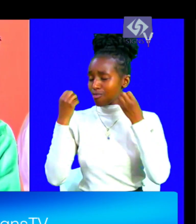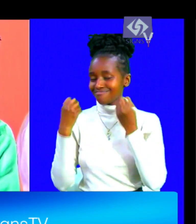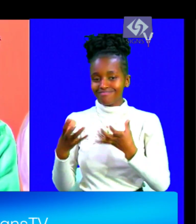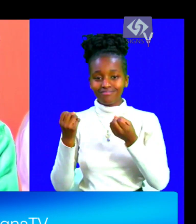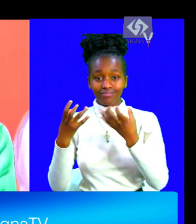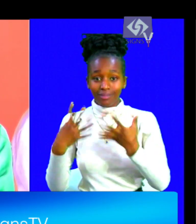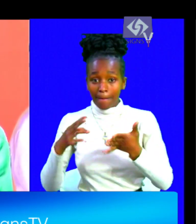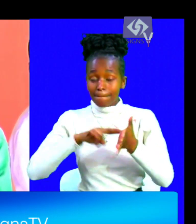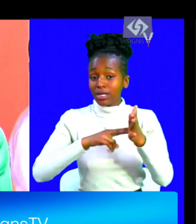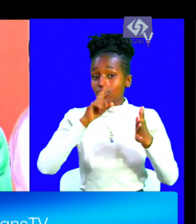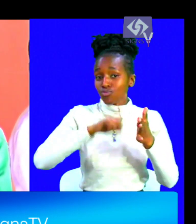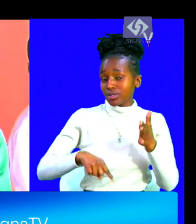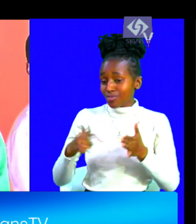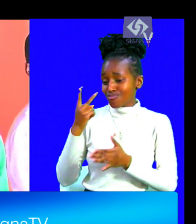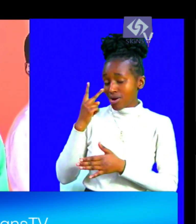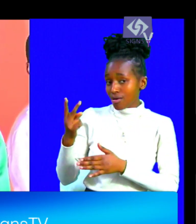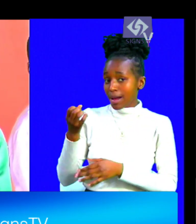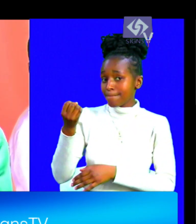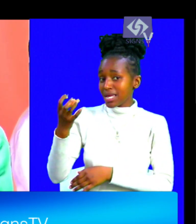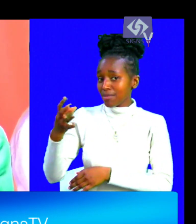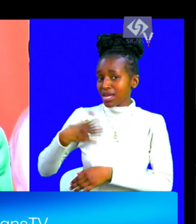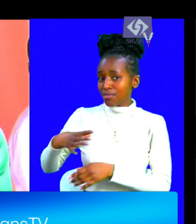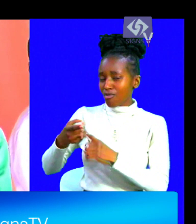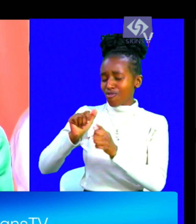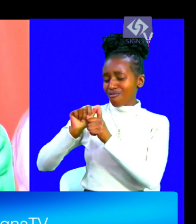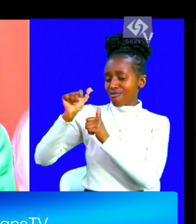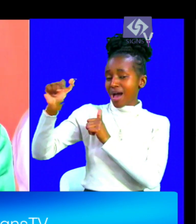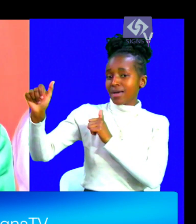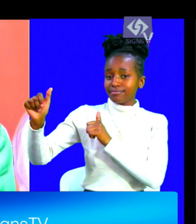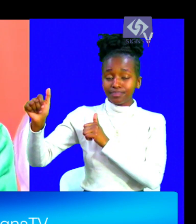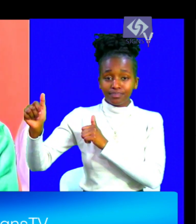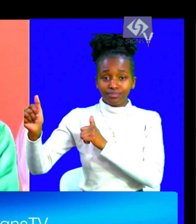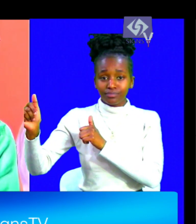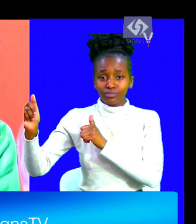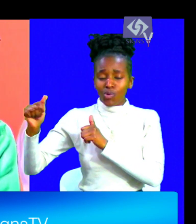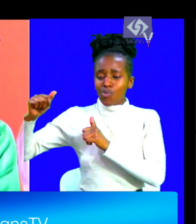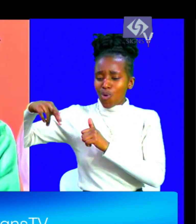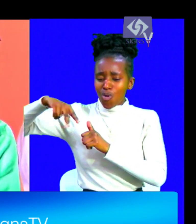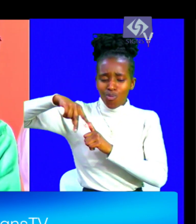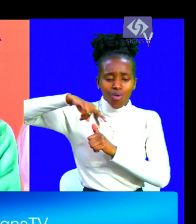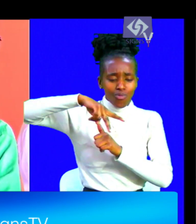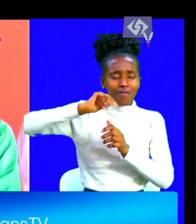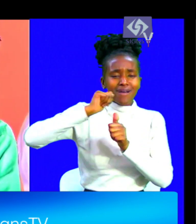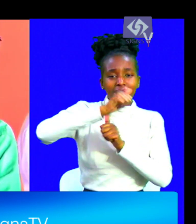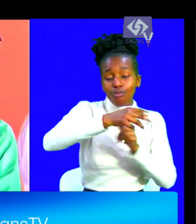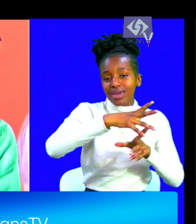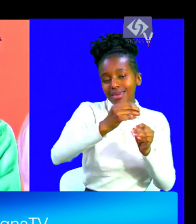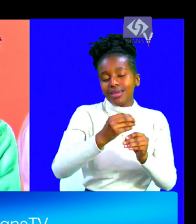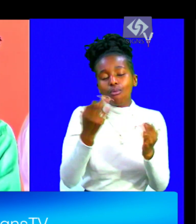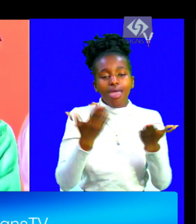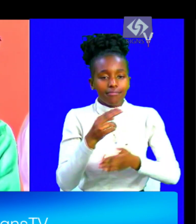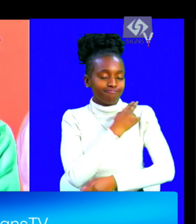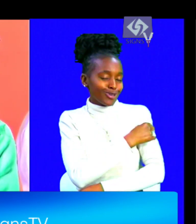hivyo utapata watu wa the farthest end ya Makima wanatembea mwendo mrefu ili kufikia